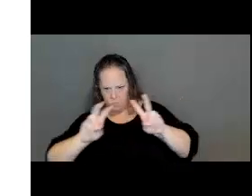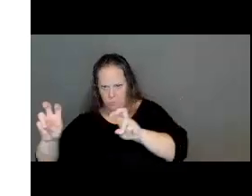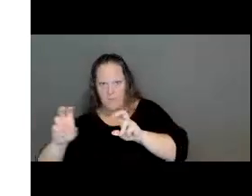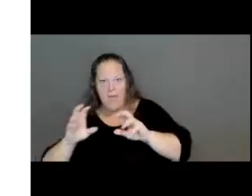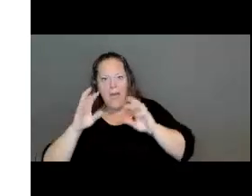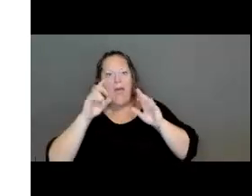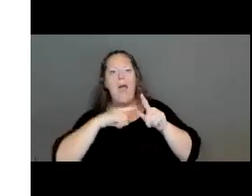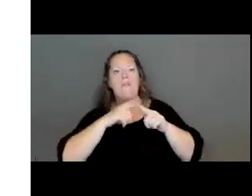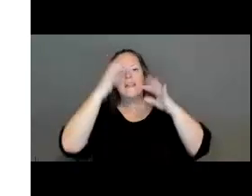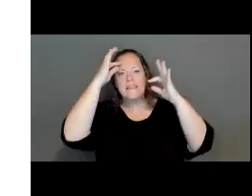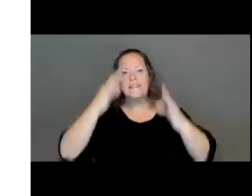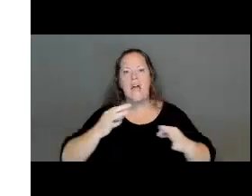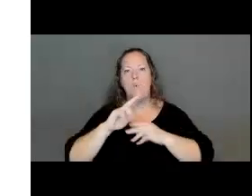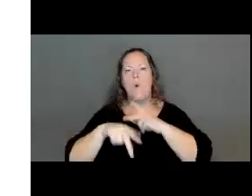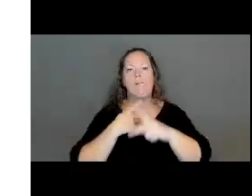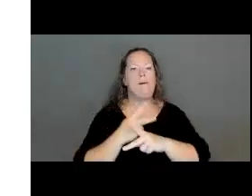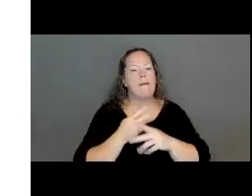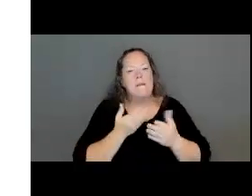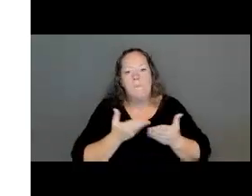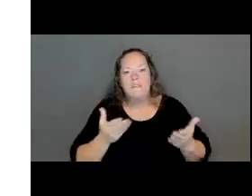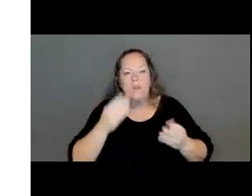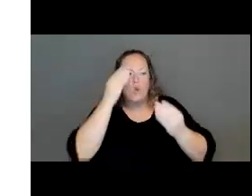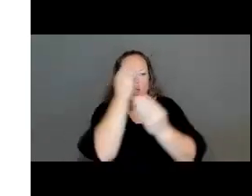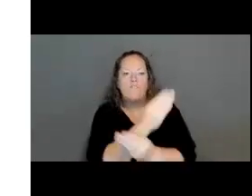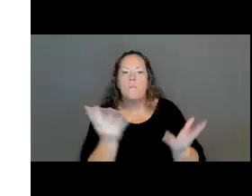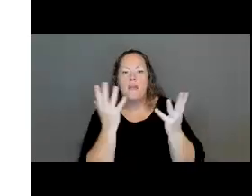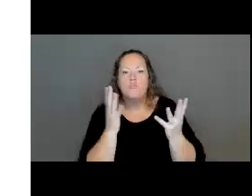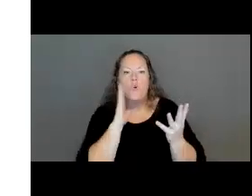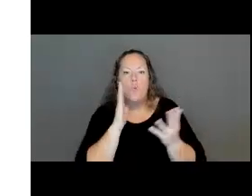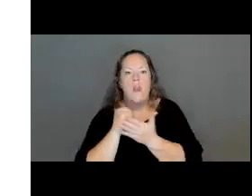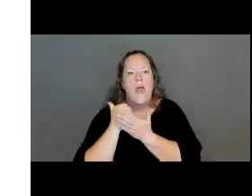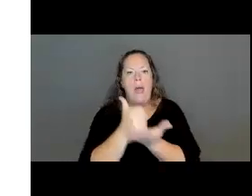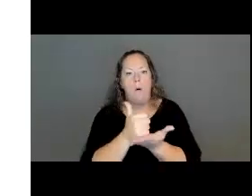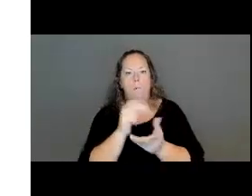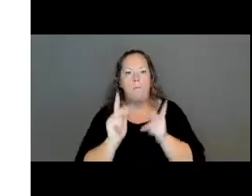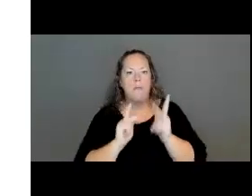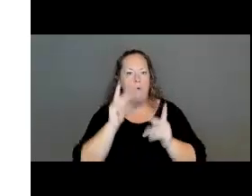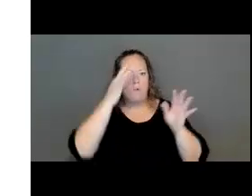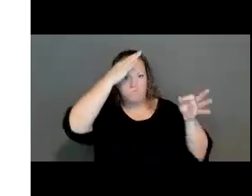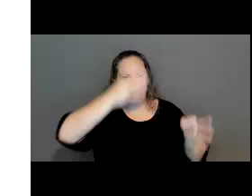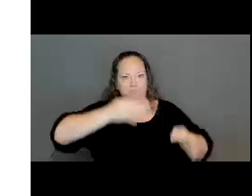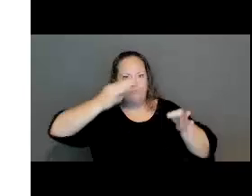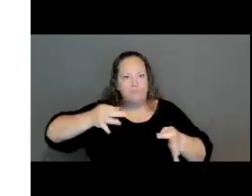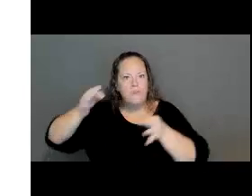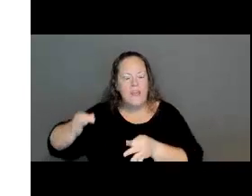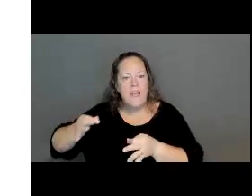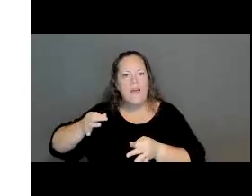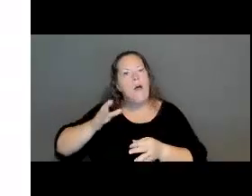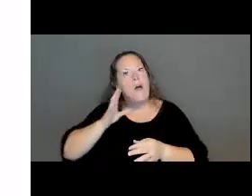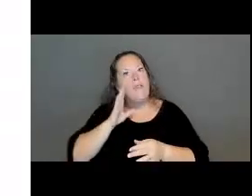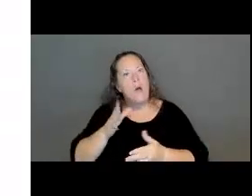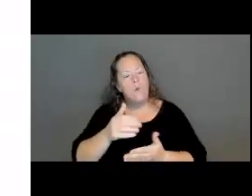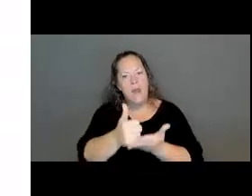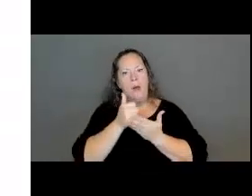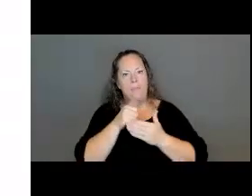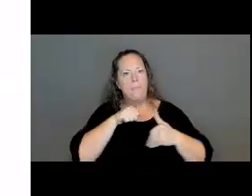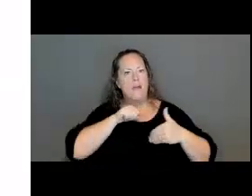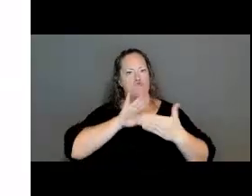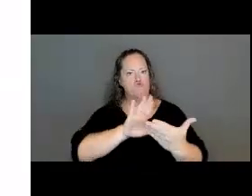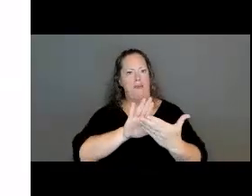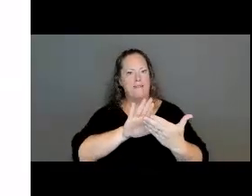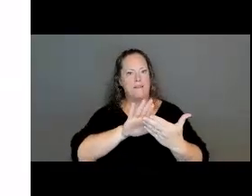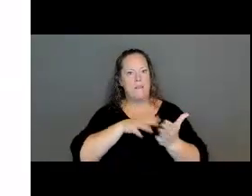what sort of material information would help people making decisions that could help them address those